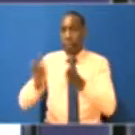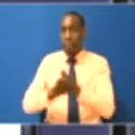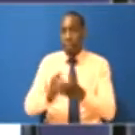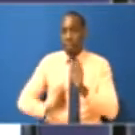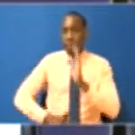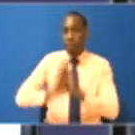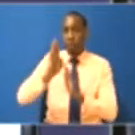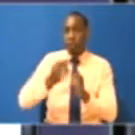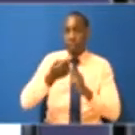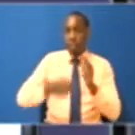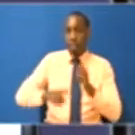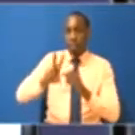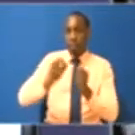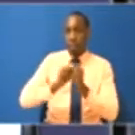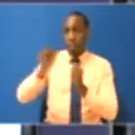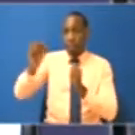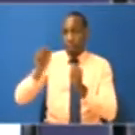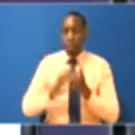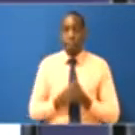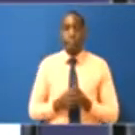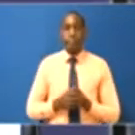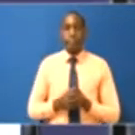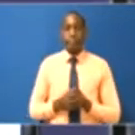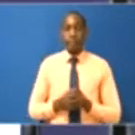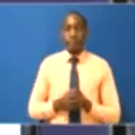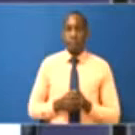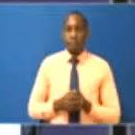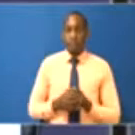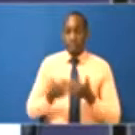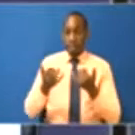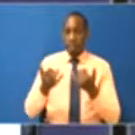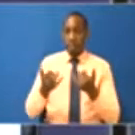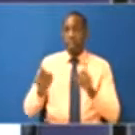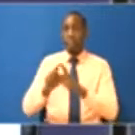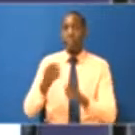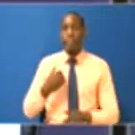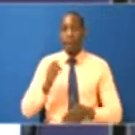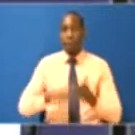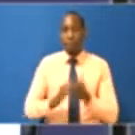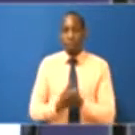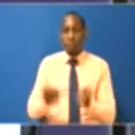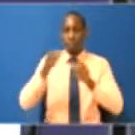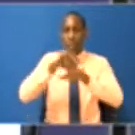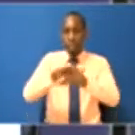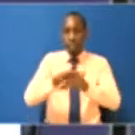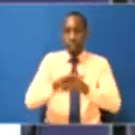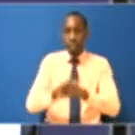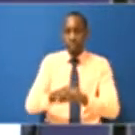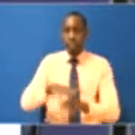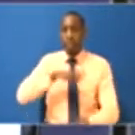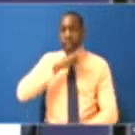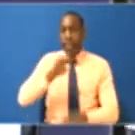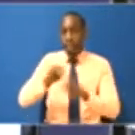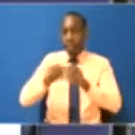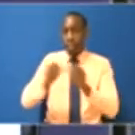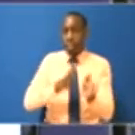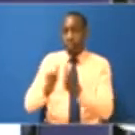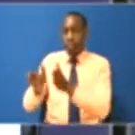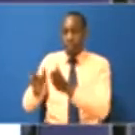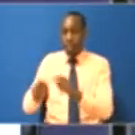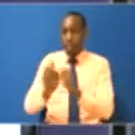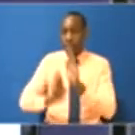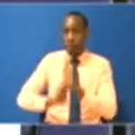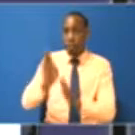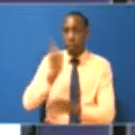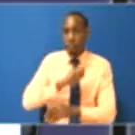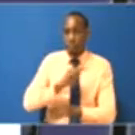developed in 2015 you know we've got an integrated solid waste management plan that was